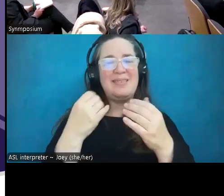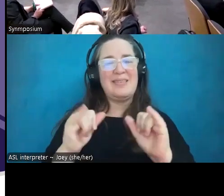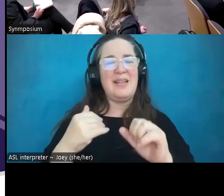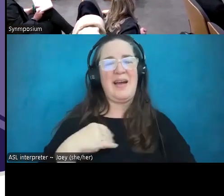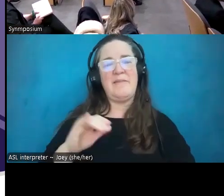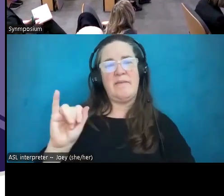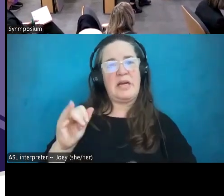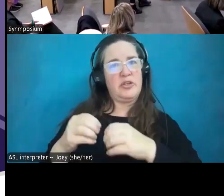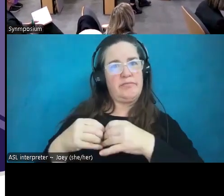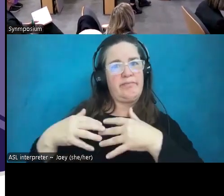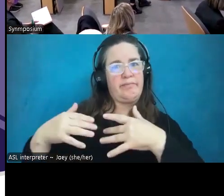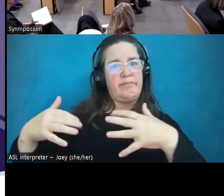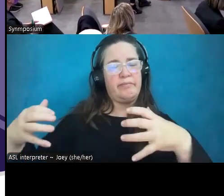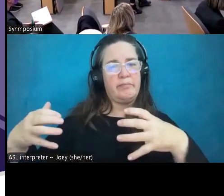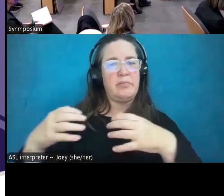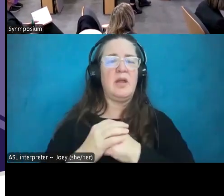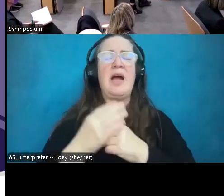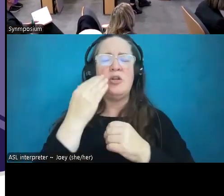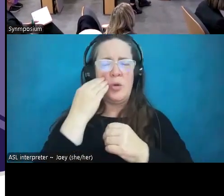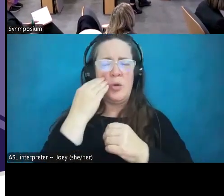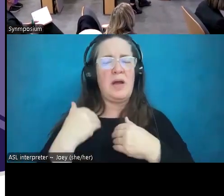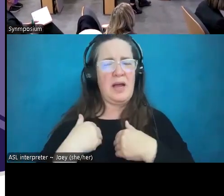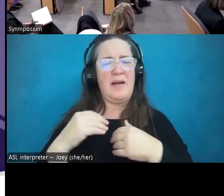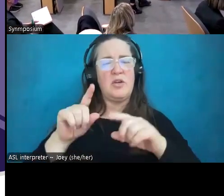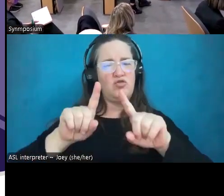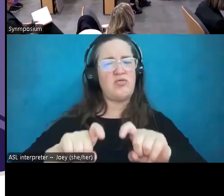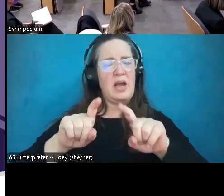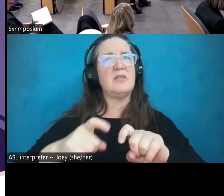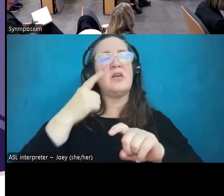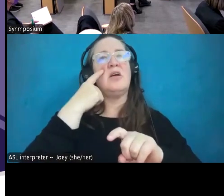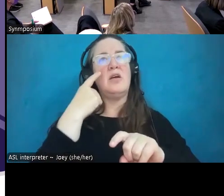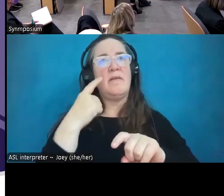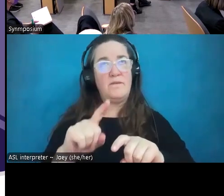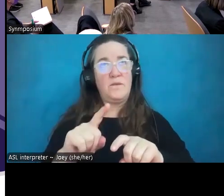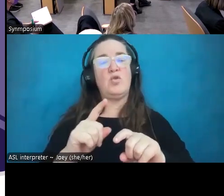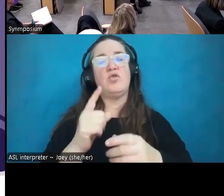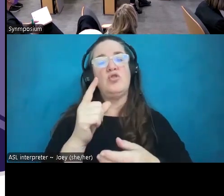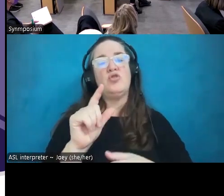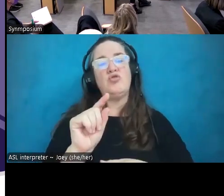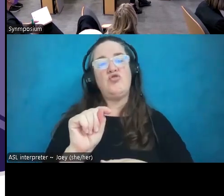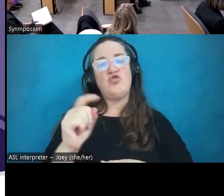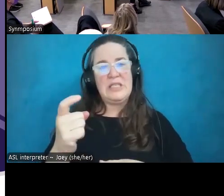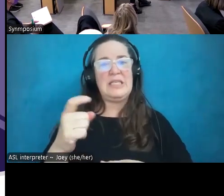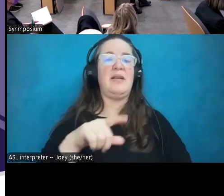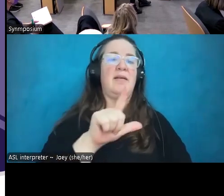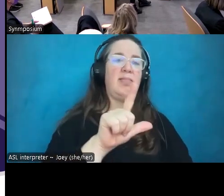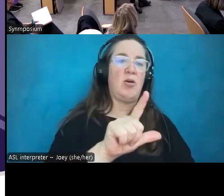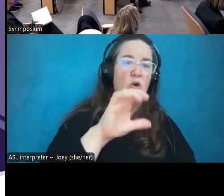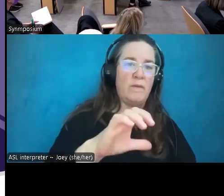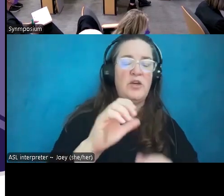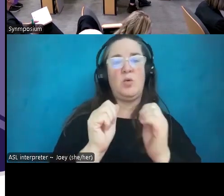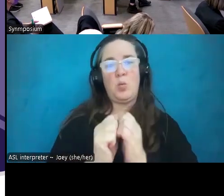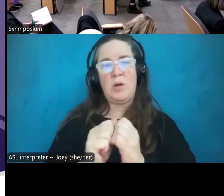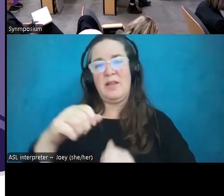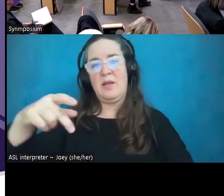know that there's trials underway for treating long COVID with Paxlovid. Where are we with that